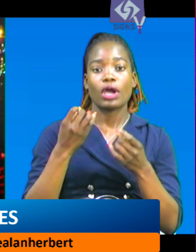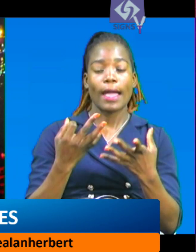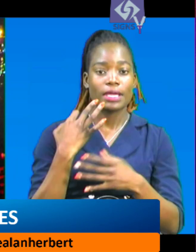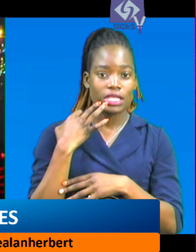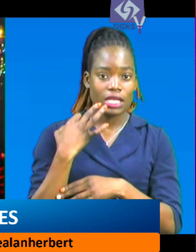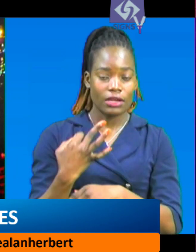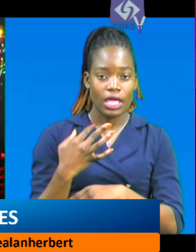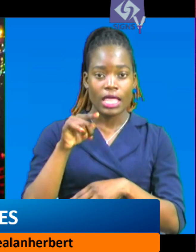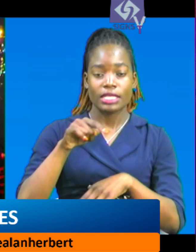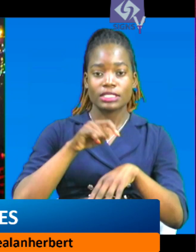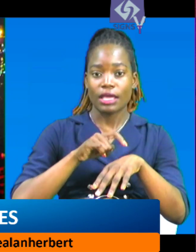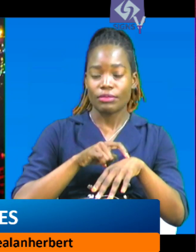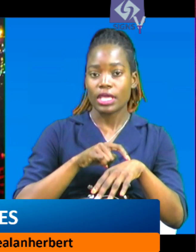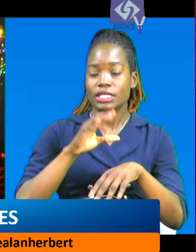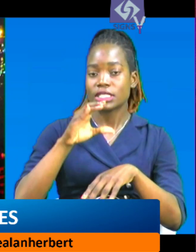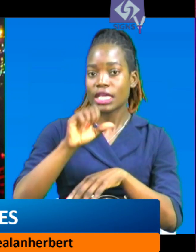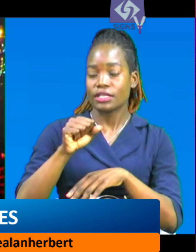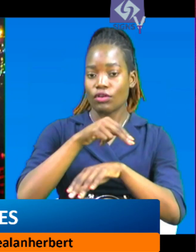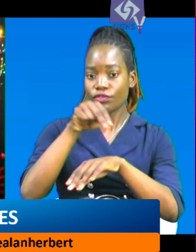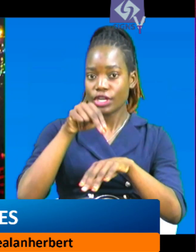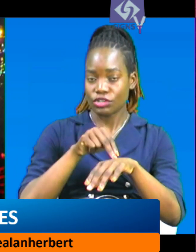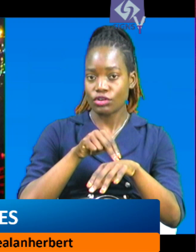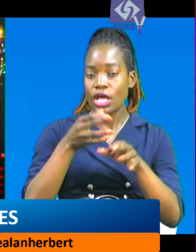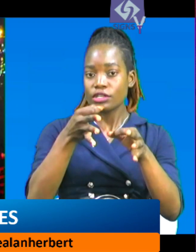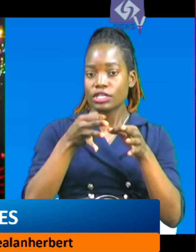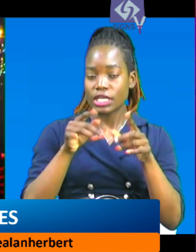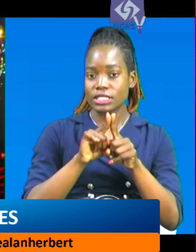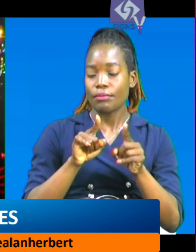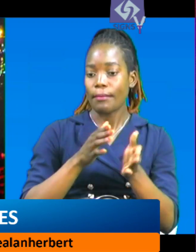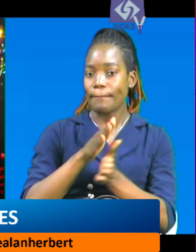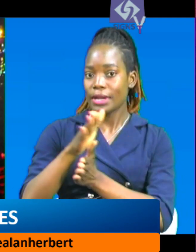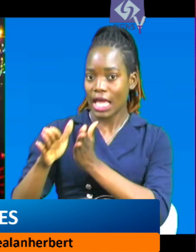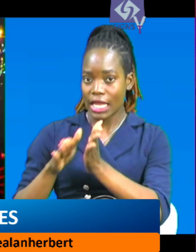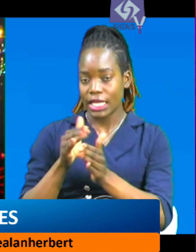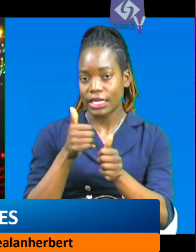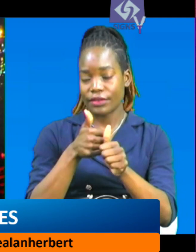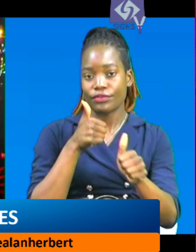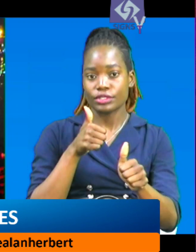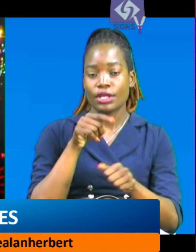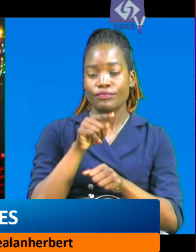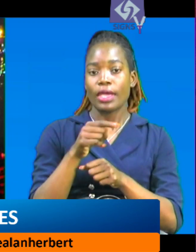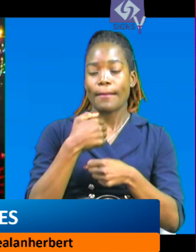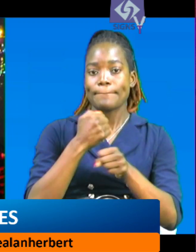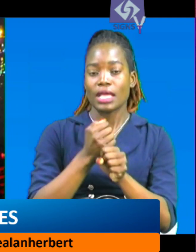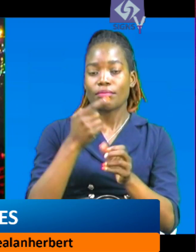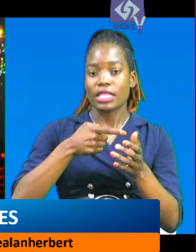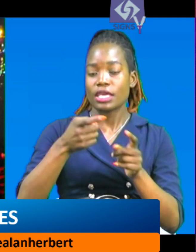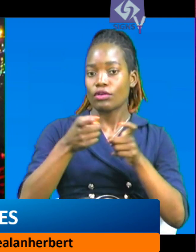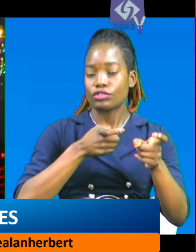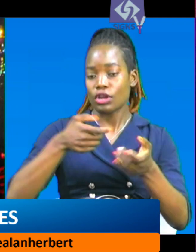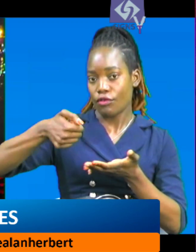as Cabinet Secretary for National Treasury and Economic Planning denied assertions made by the Controller of Budget,